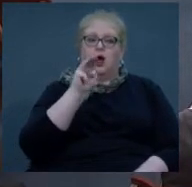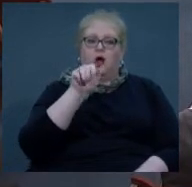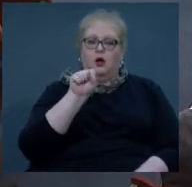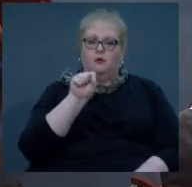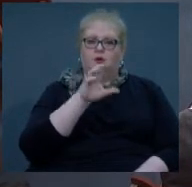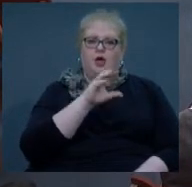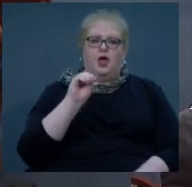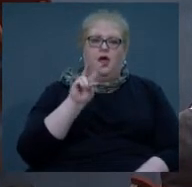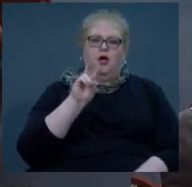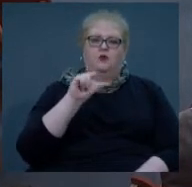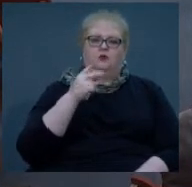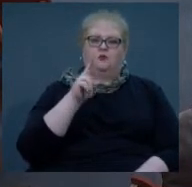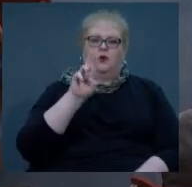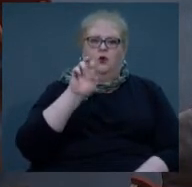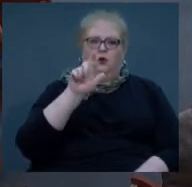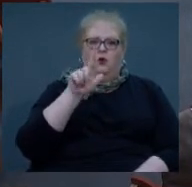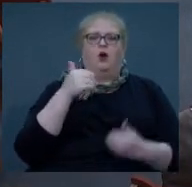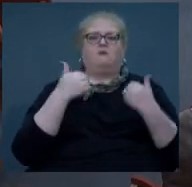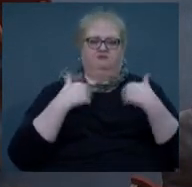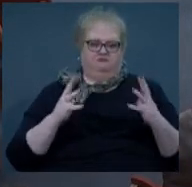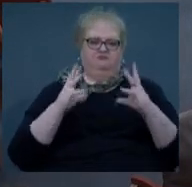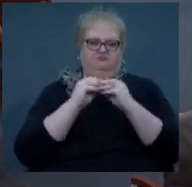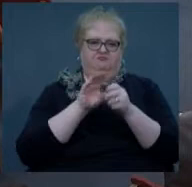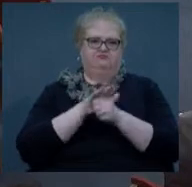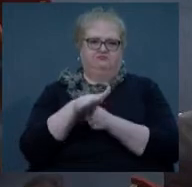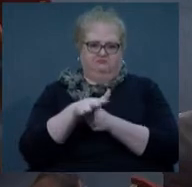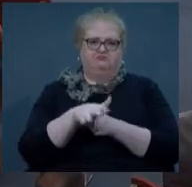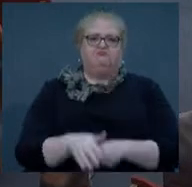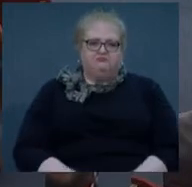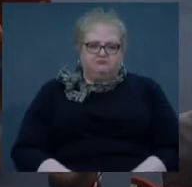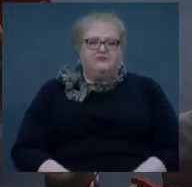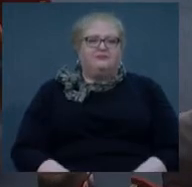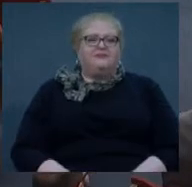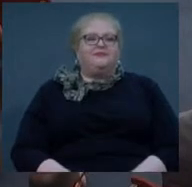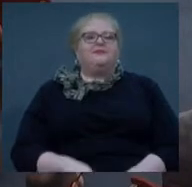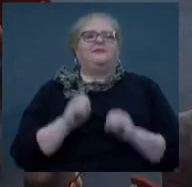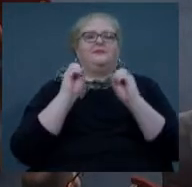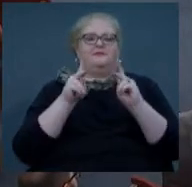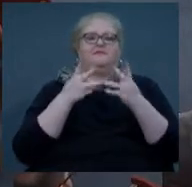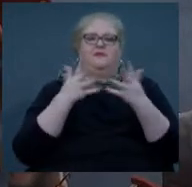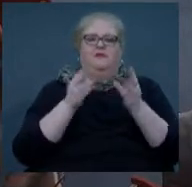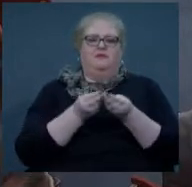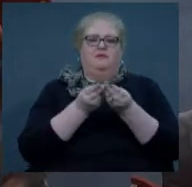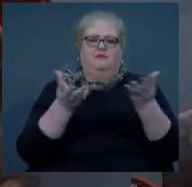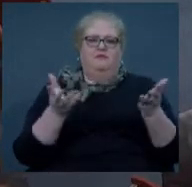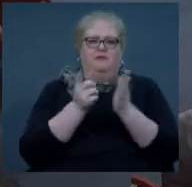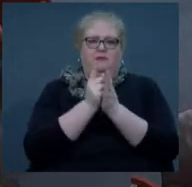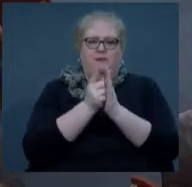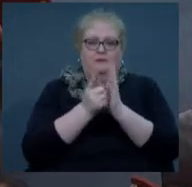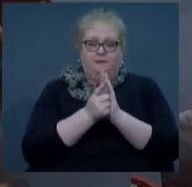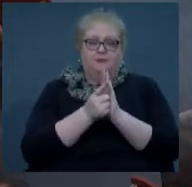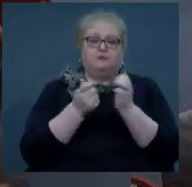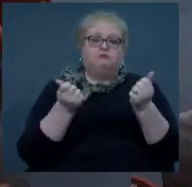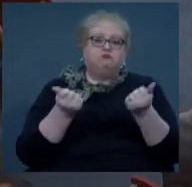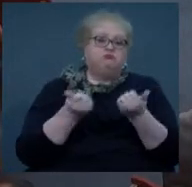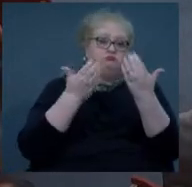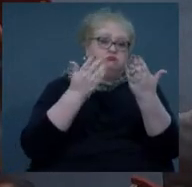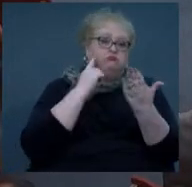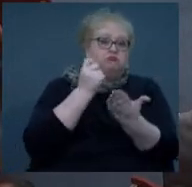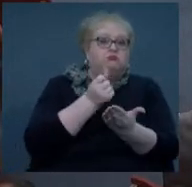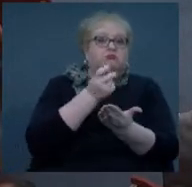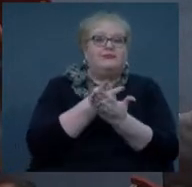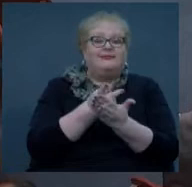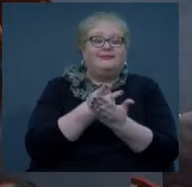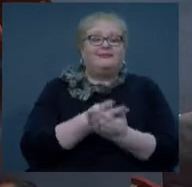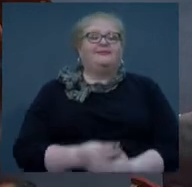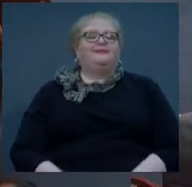Commissioner Vogel. Here. You have a quorum. Thank you. You've been provided the minutes. Is there a motion for their approval? Mr.